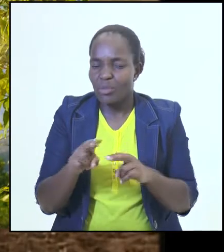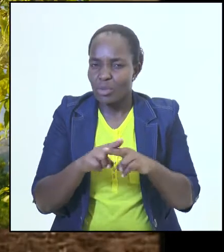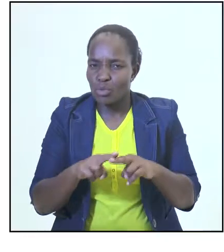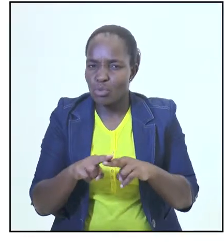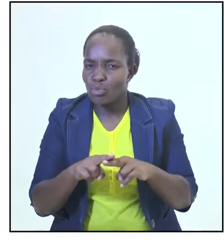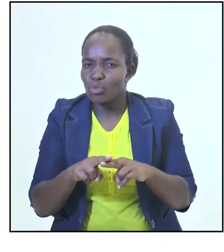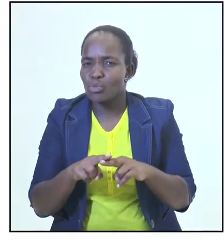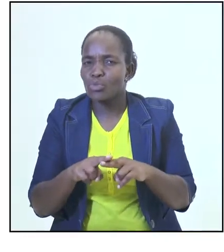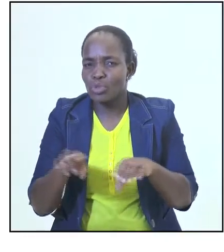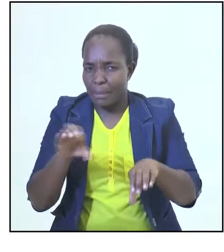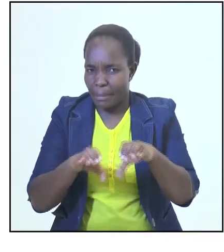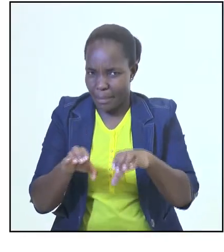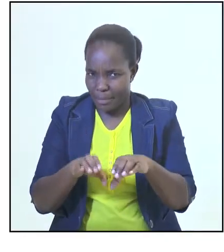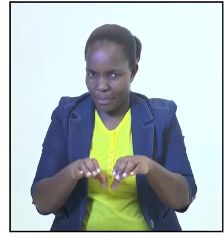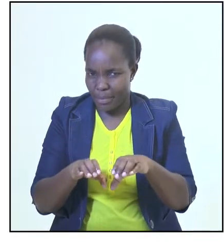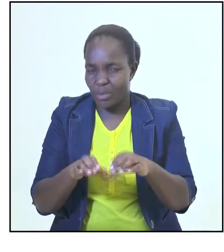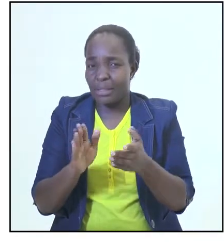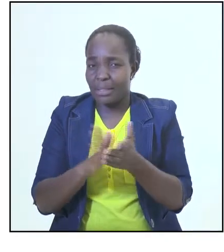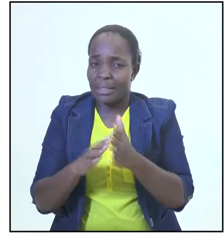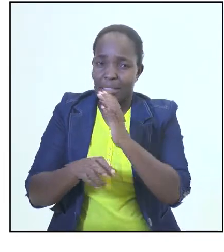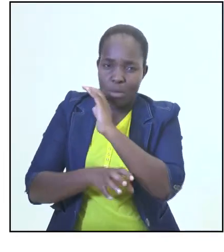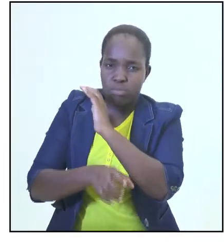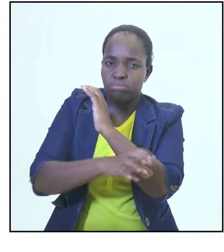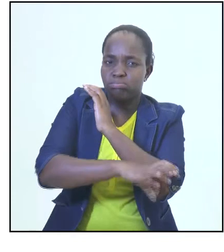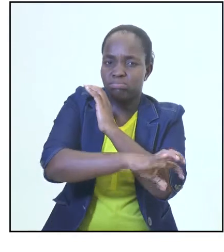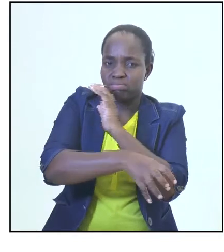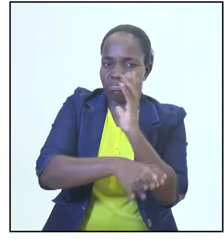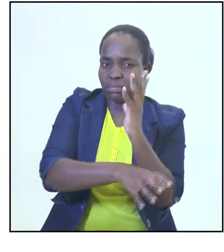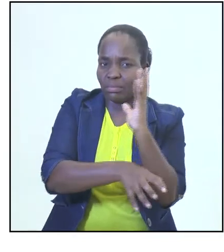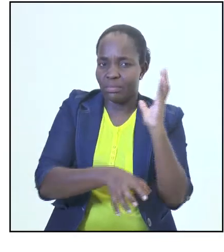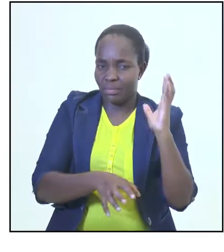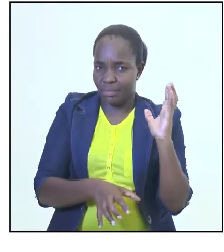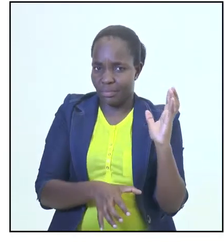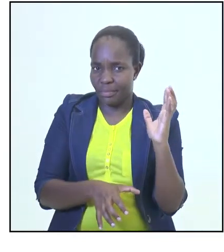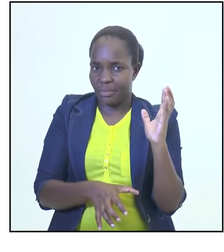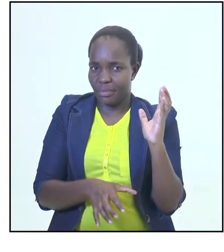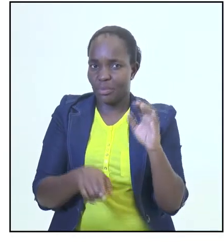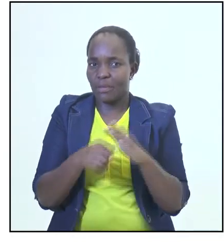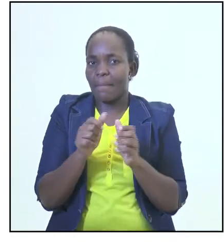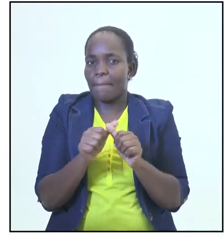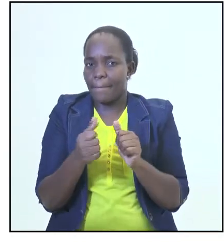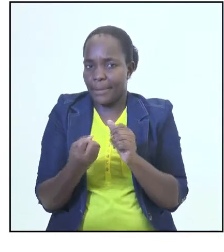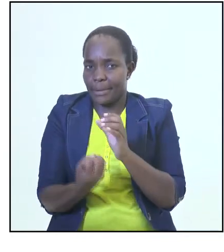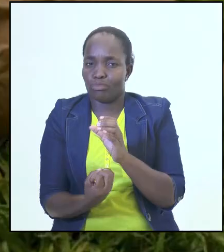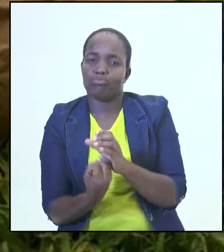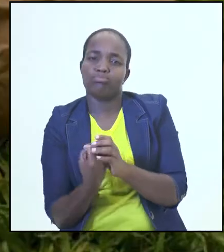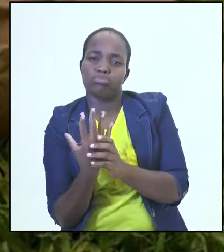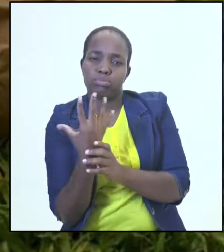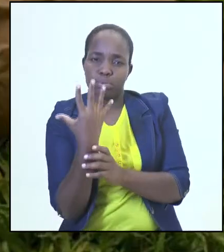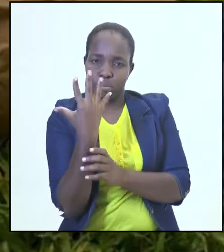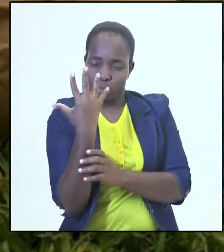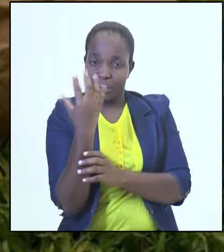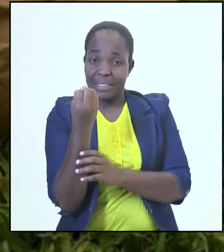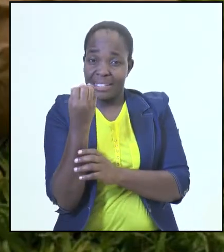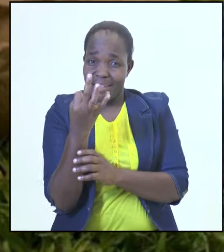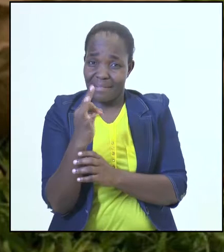and they use fertilizers to improve the growth of their crops and to get better looking crops. But when fertilizers are